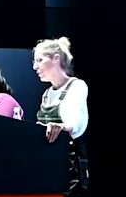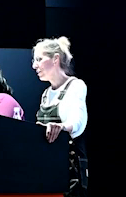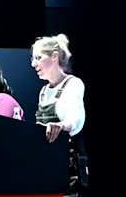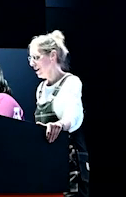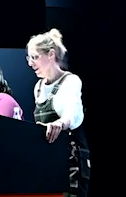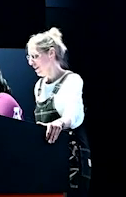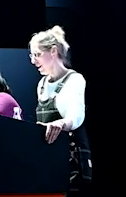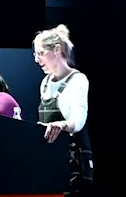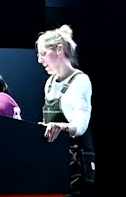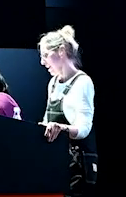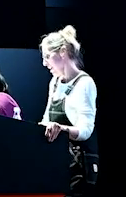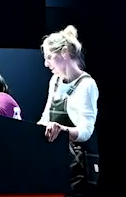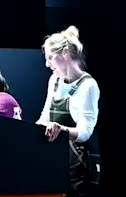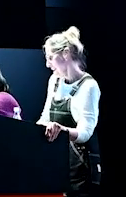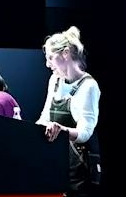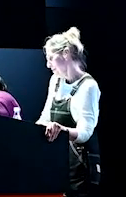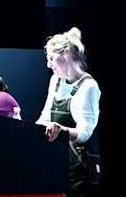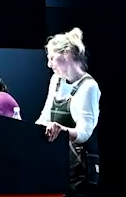zigzag shirt,